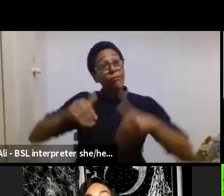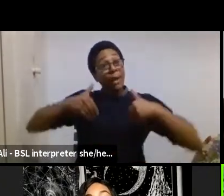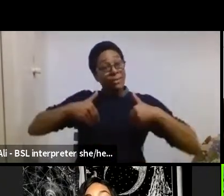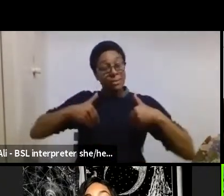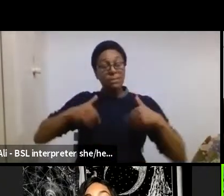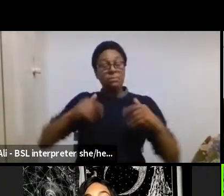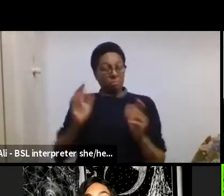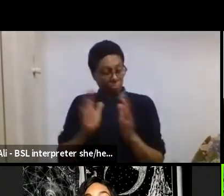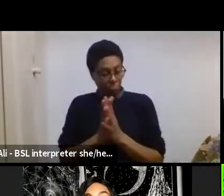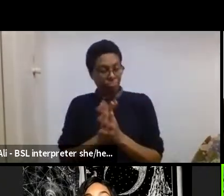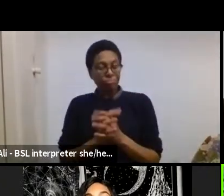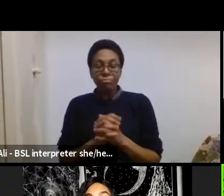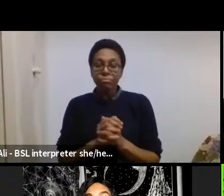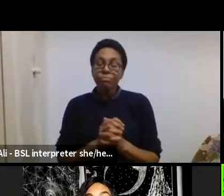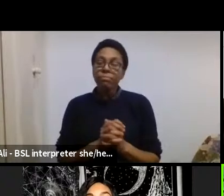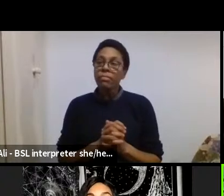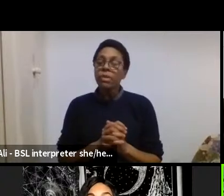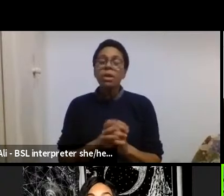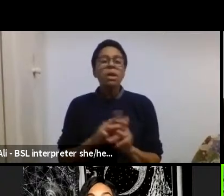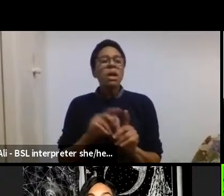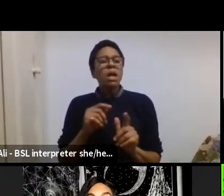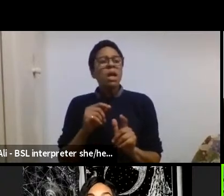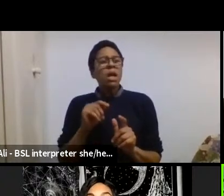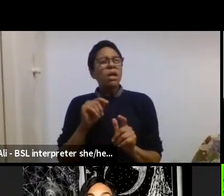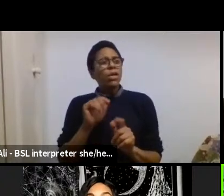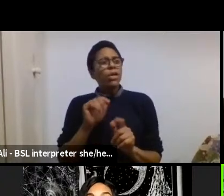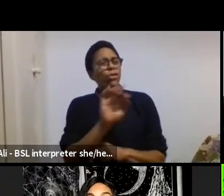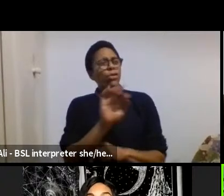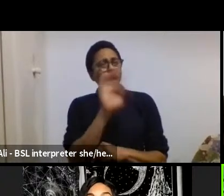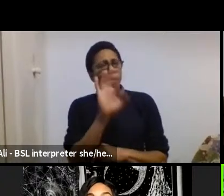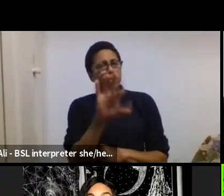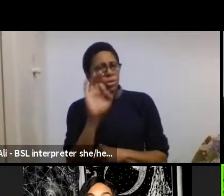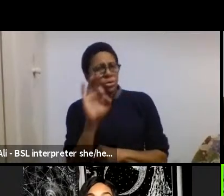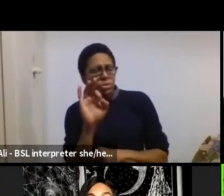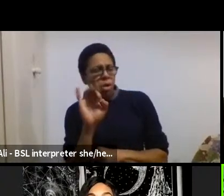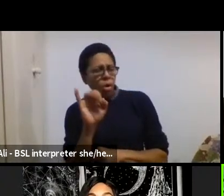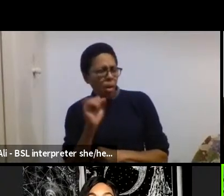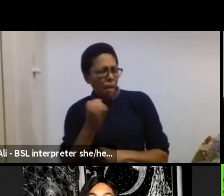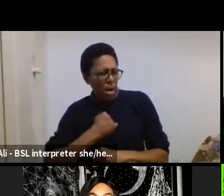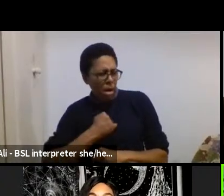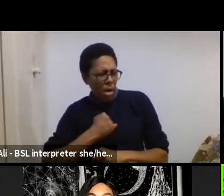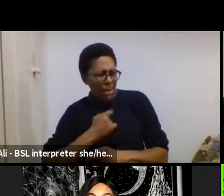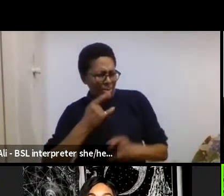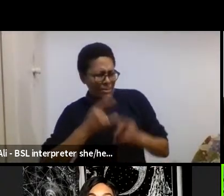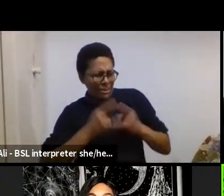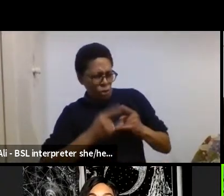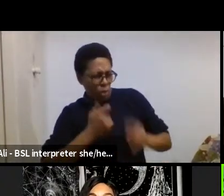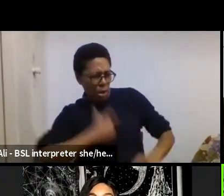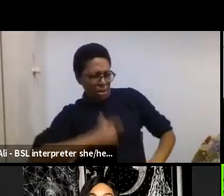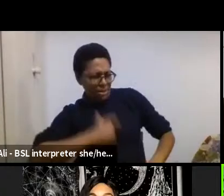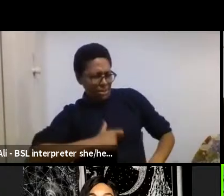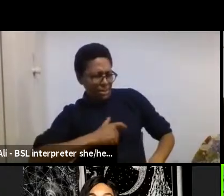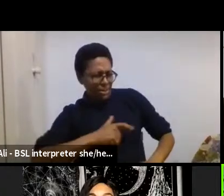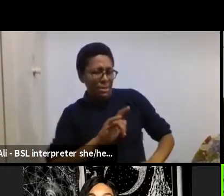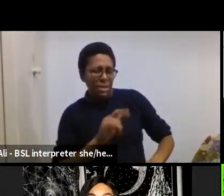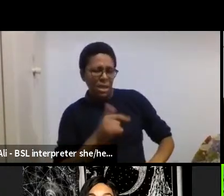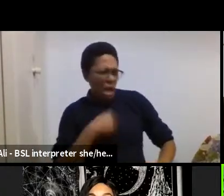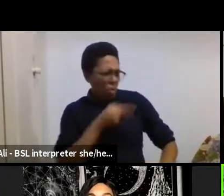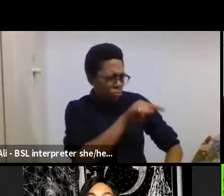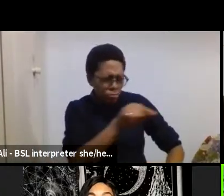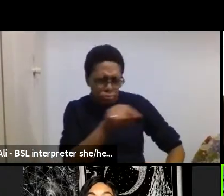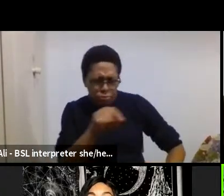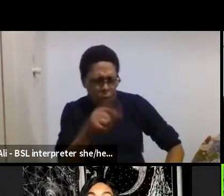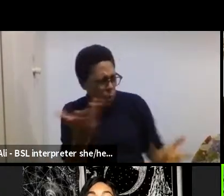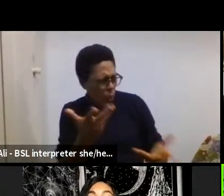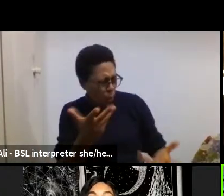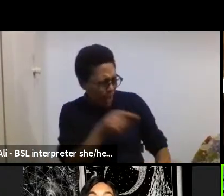like, what is your sexuality? There was no option for asexual. And I wrote the saltiest application I could, being